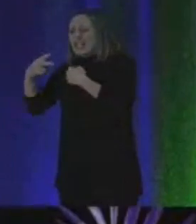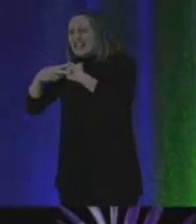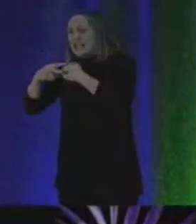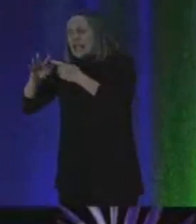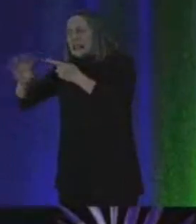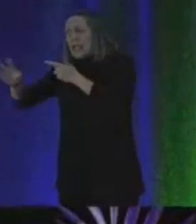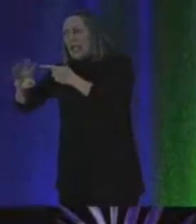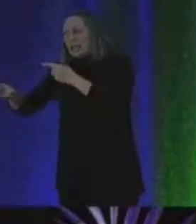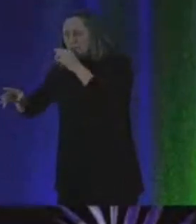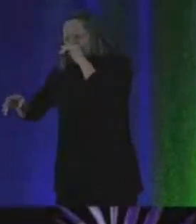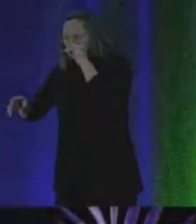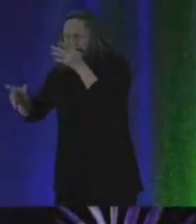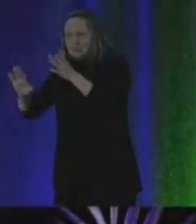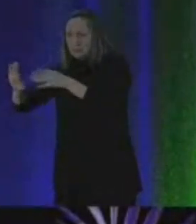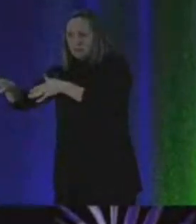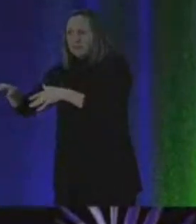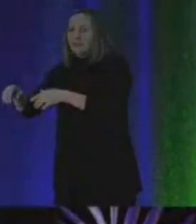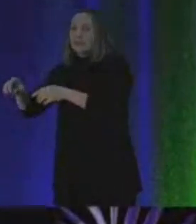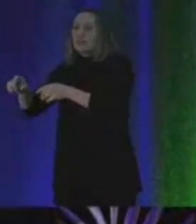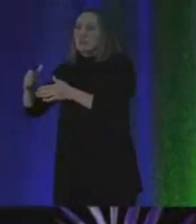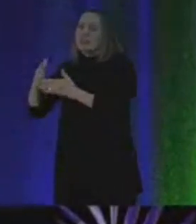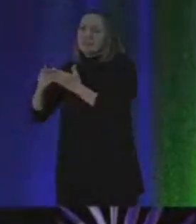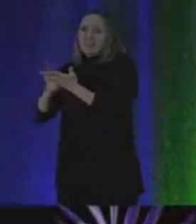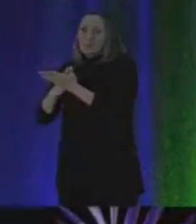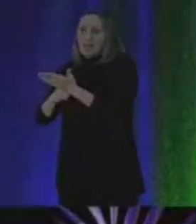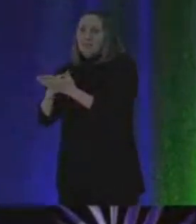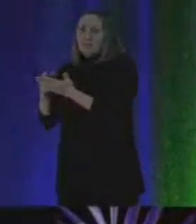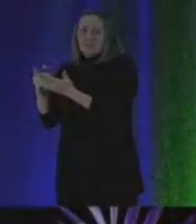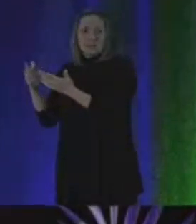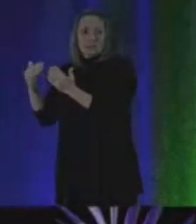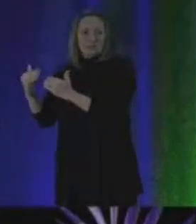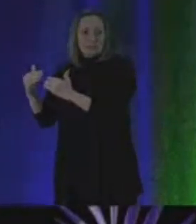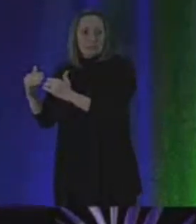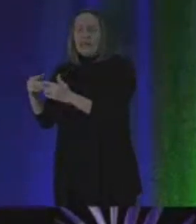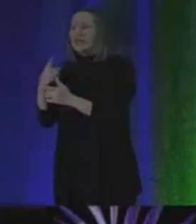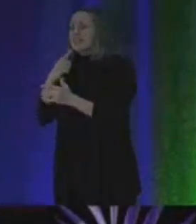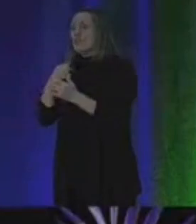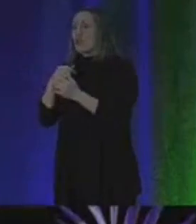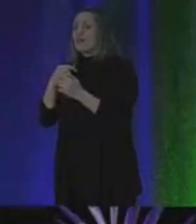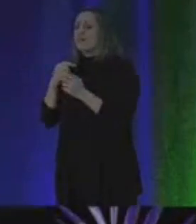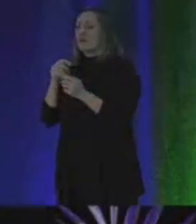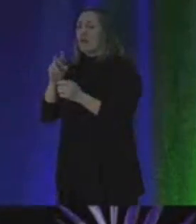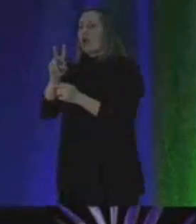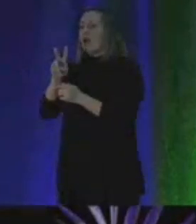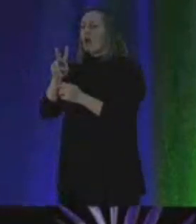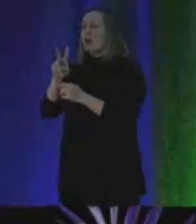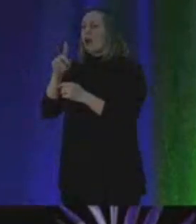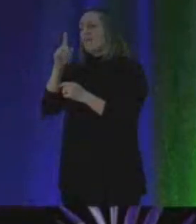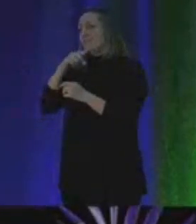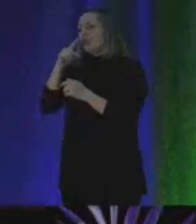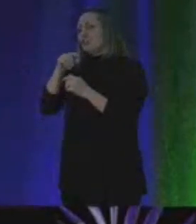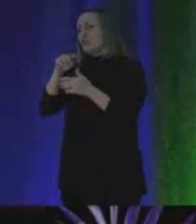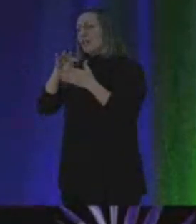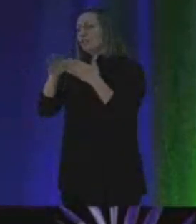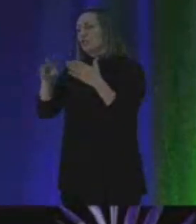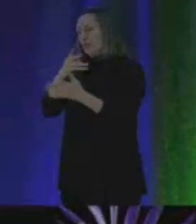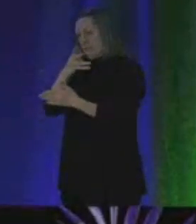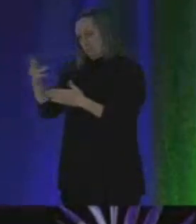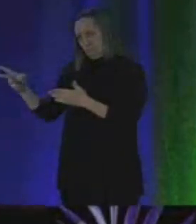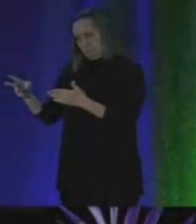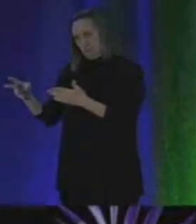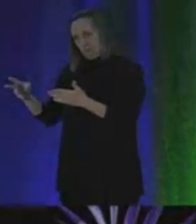but other times, you know, in like let's say you have like a virtualized grid, for example, and